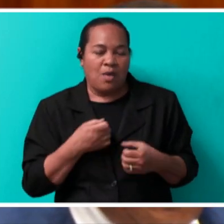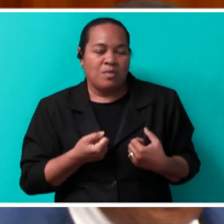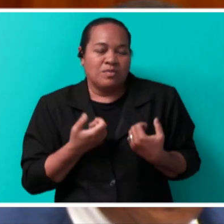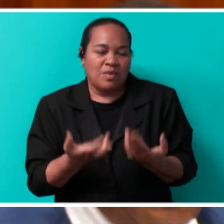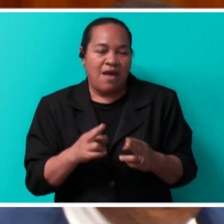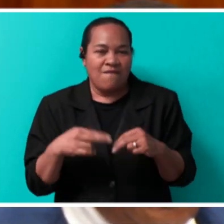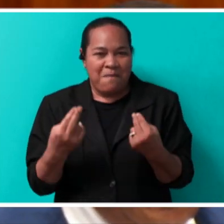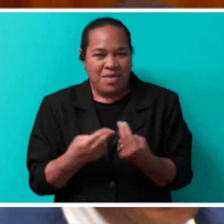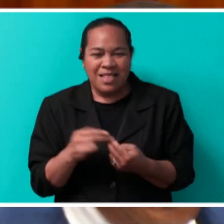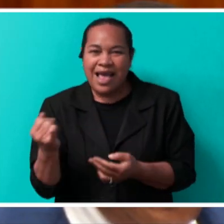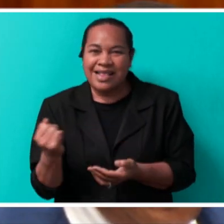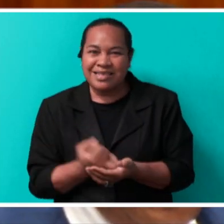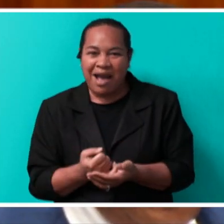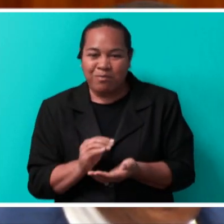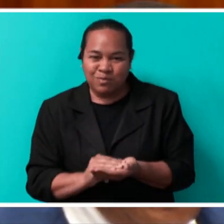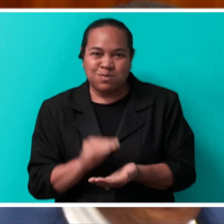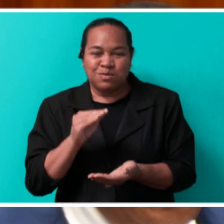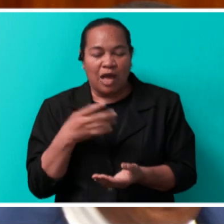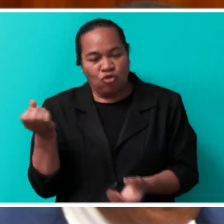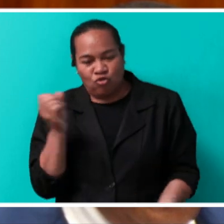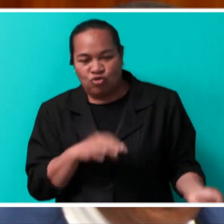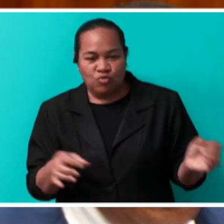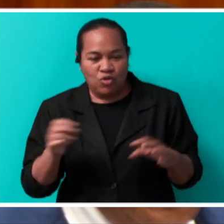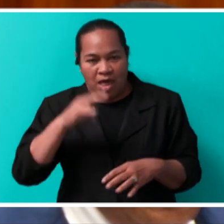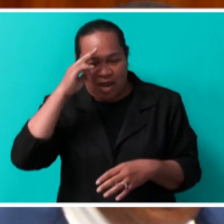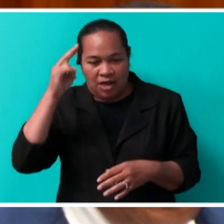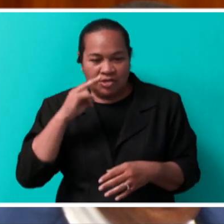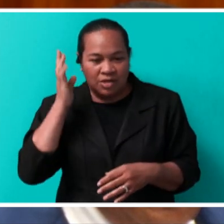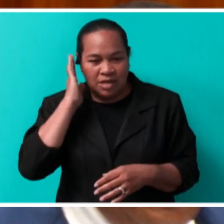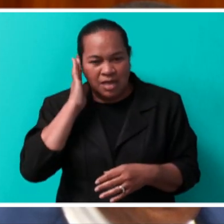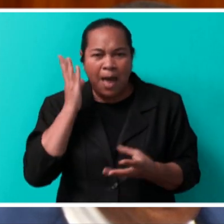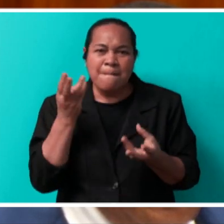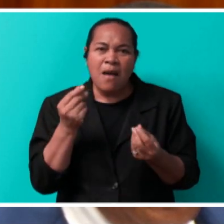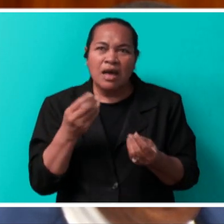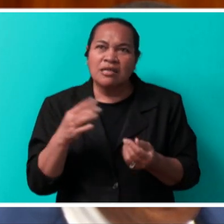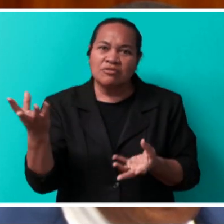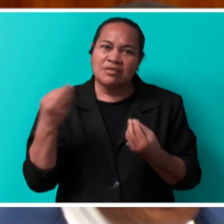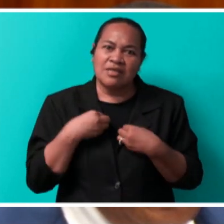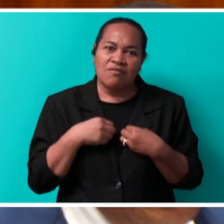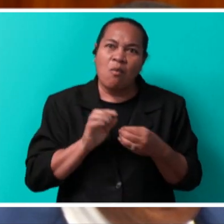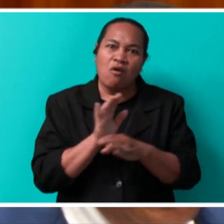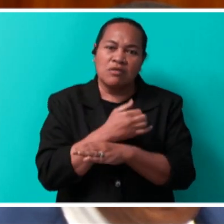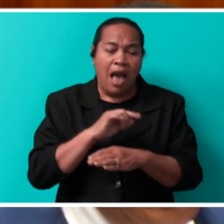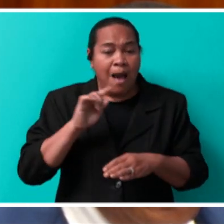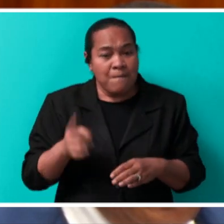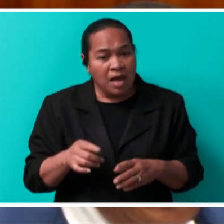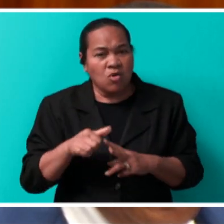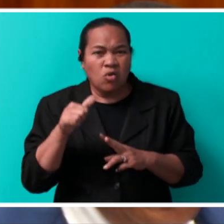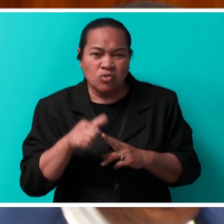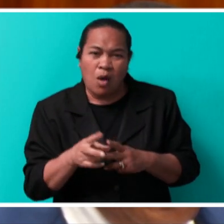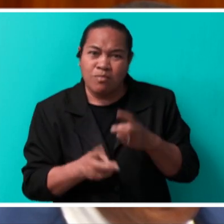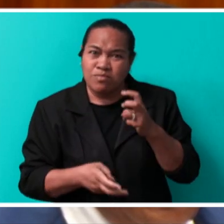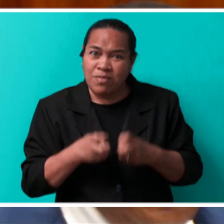better income and contributes to the national remittances. However, this movement also creates